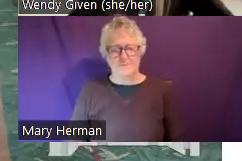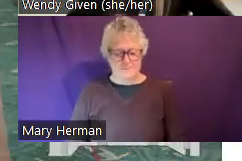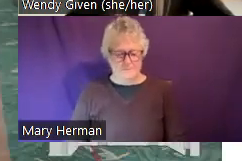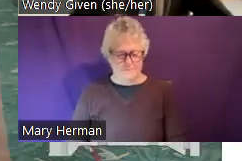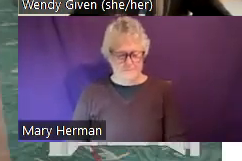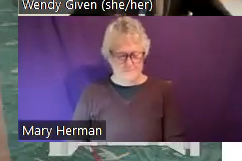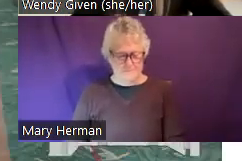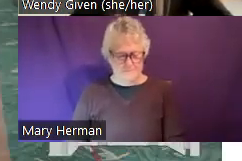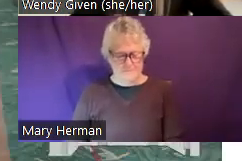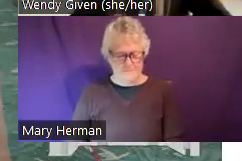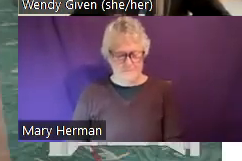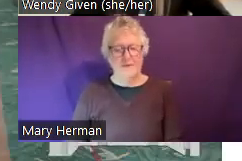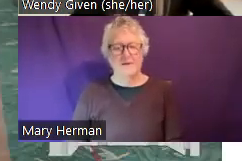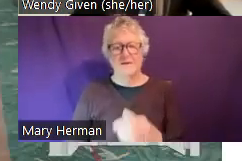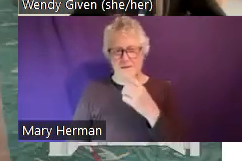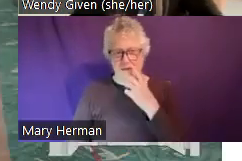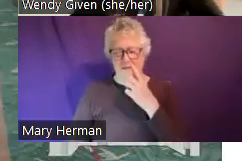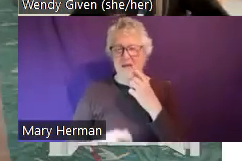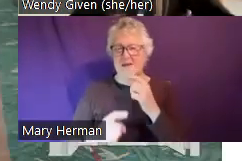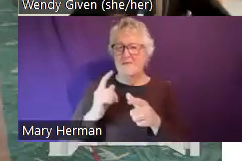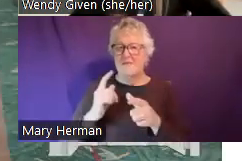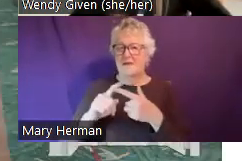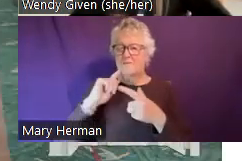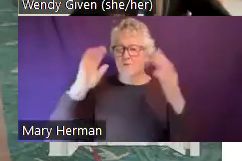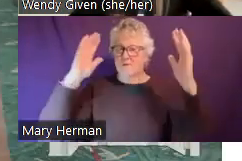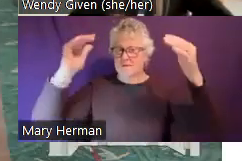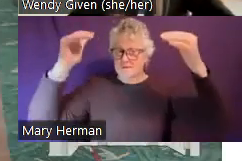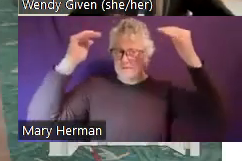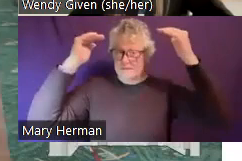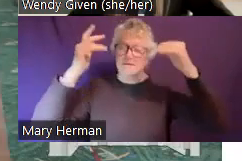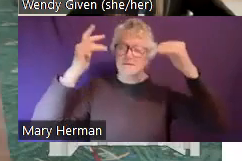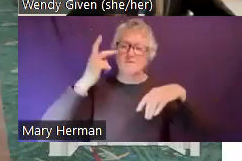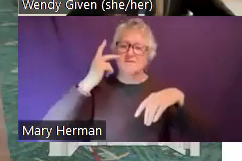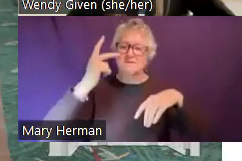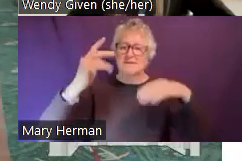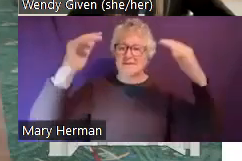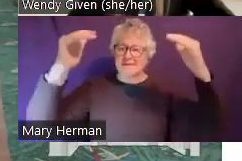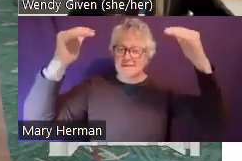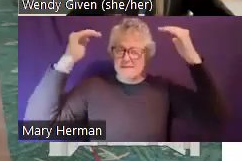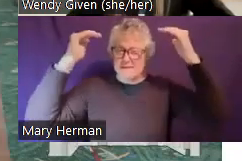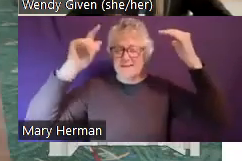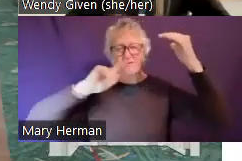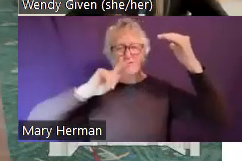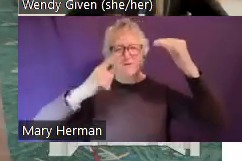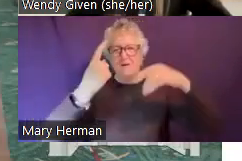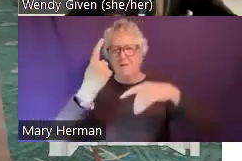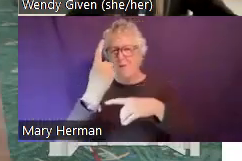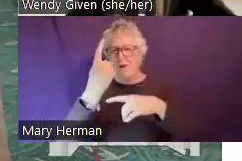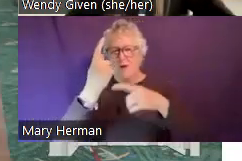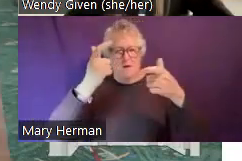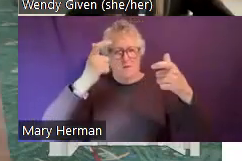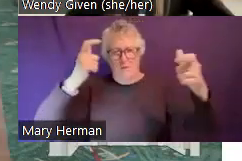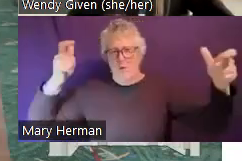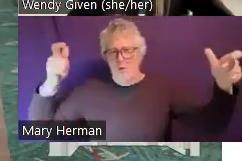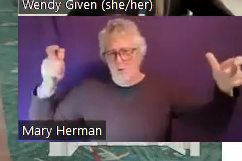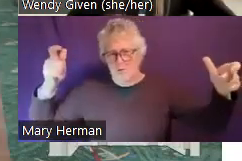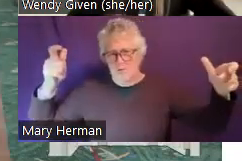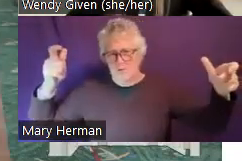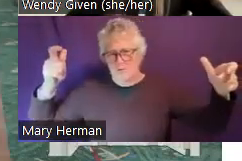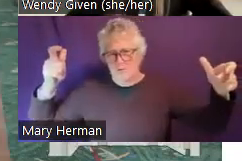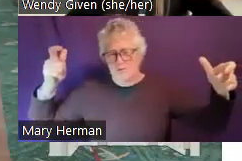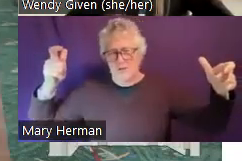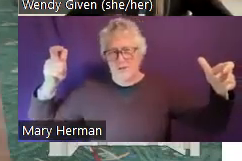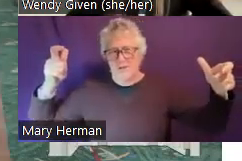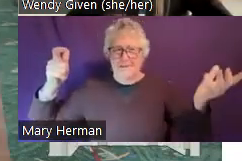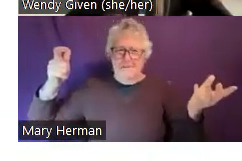Yeah, and then in terms of the ceiling, you can see it's actually, the ceiling it's like really one large piece